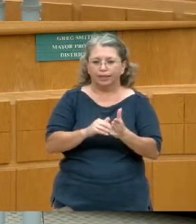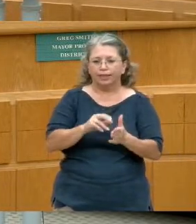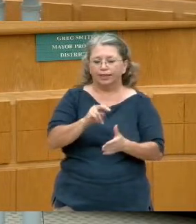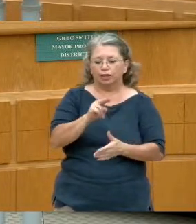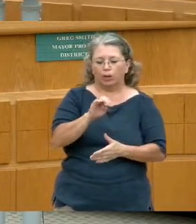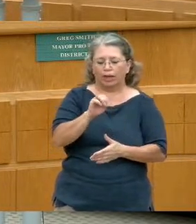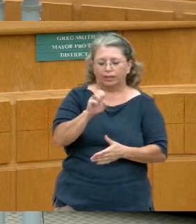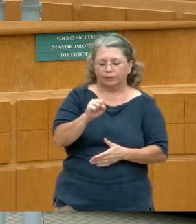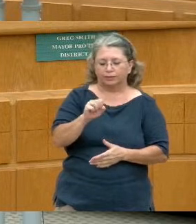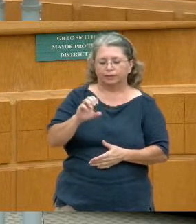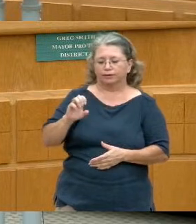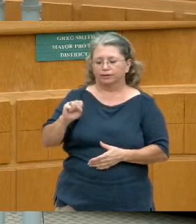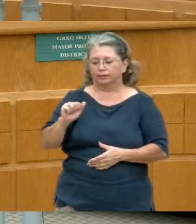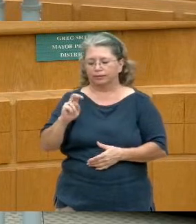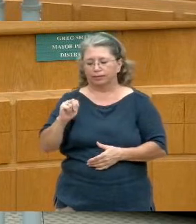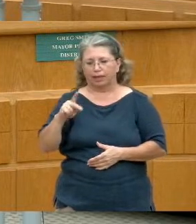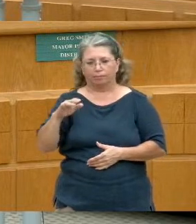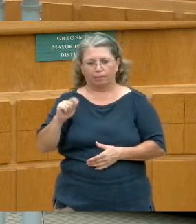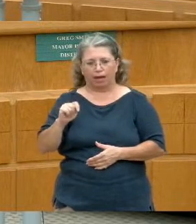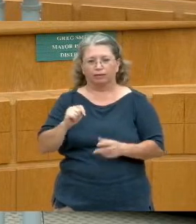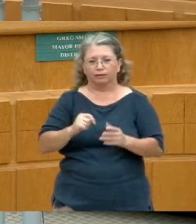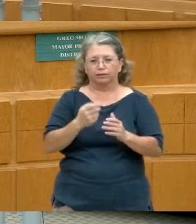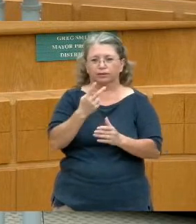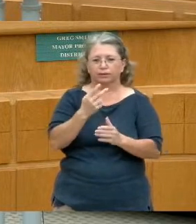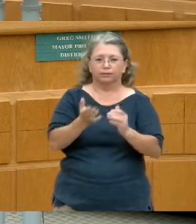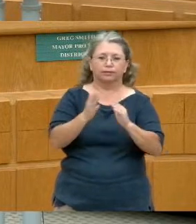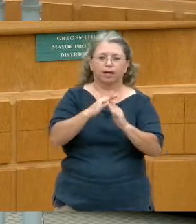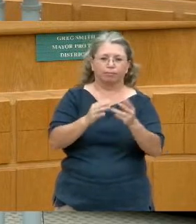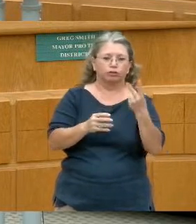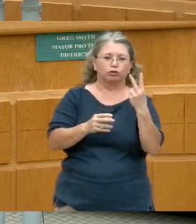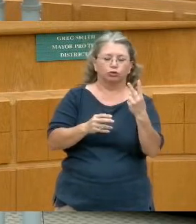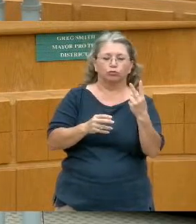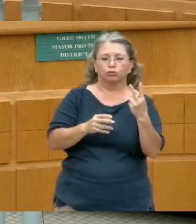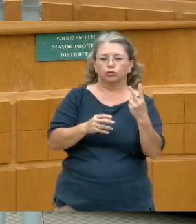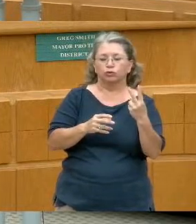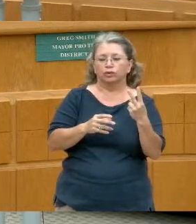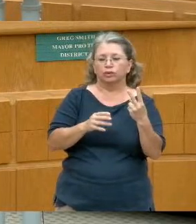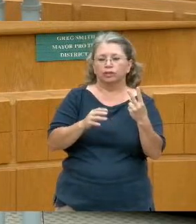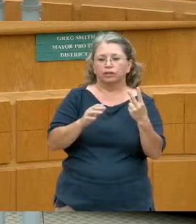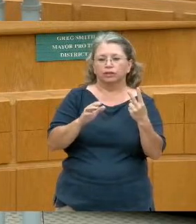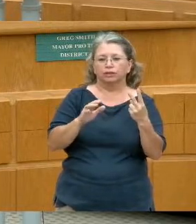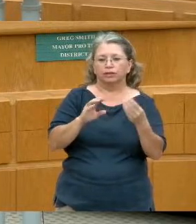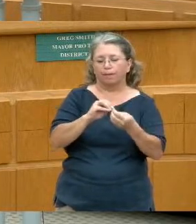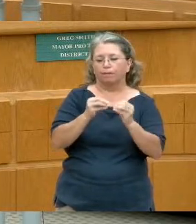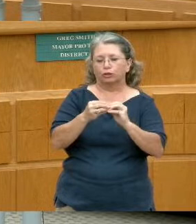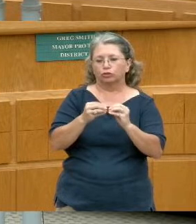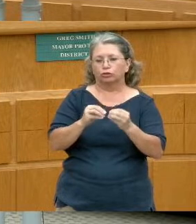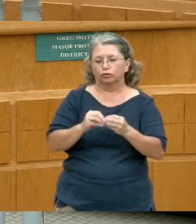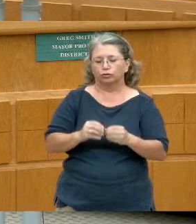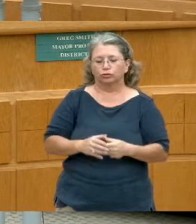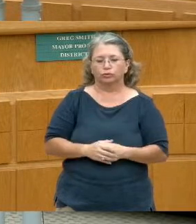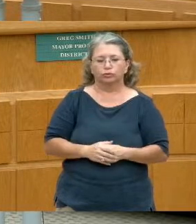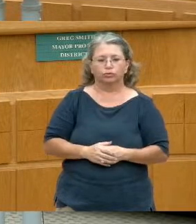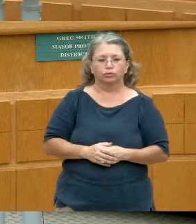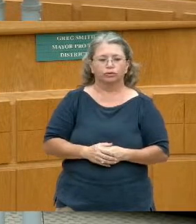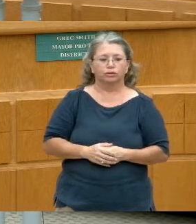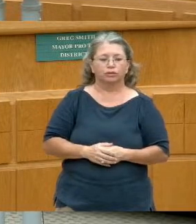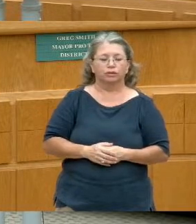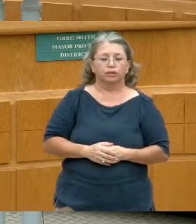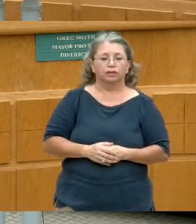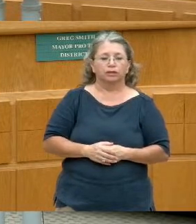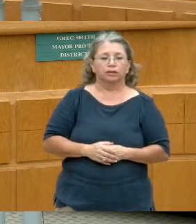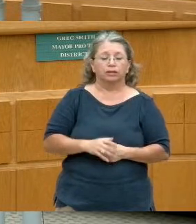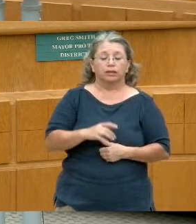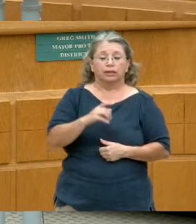Patricio County are the primary places, and really it's Nueces where the confirmed cases are centered. This next slide